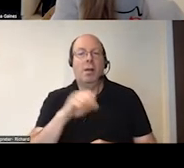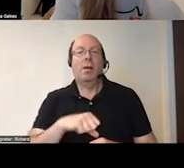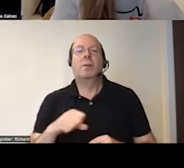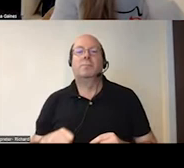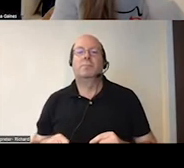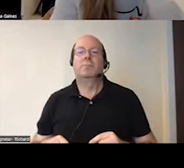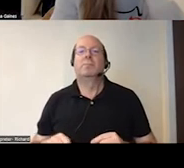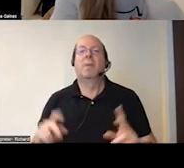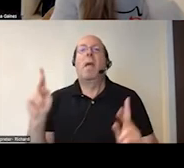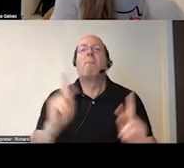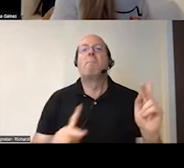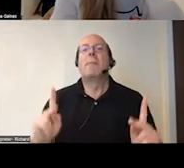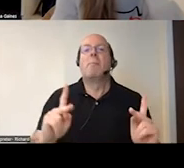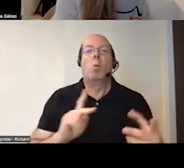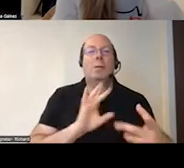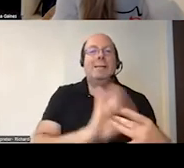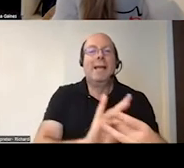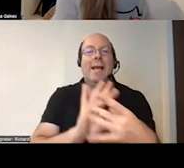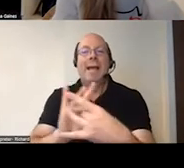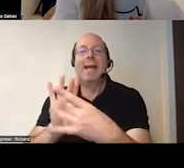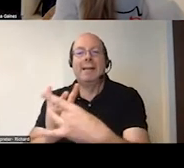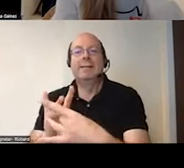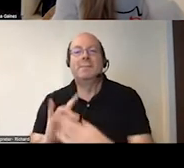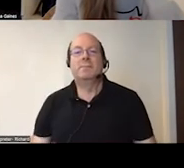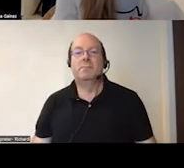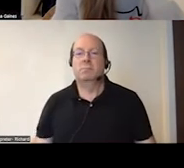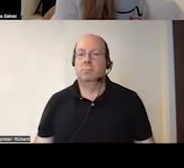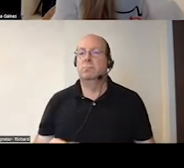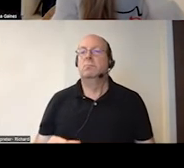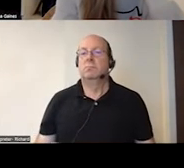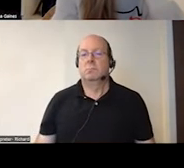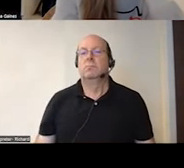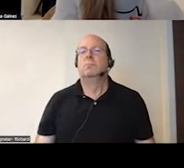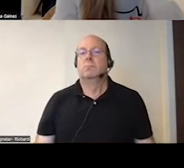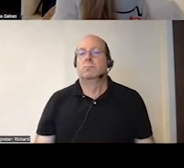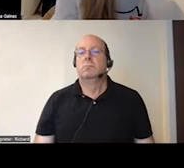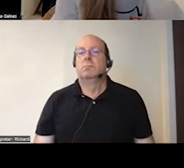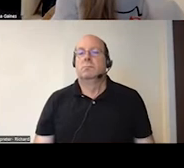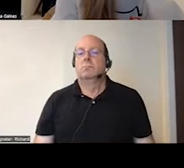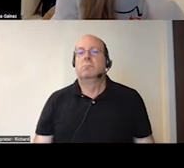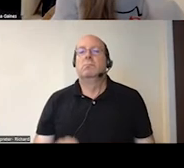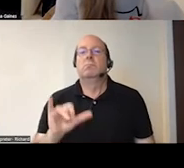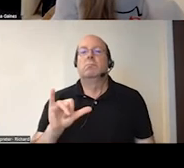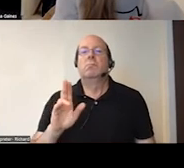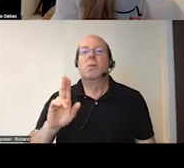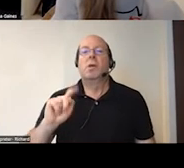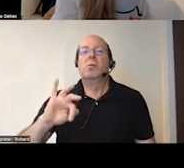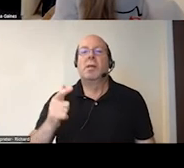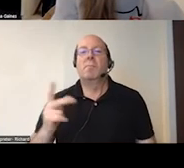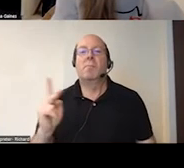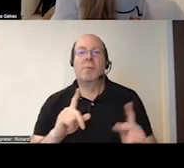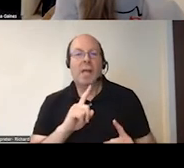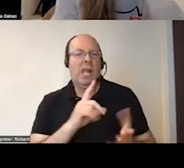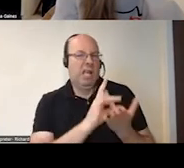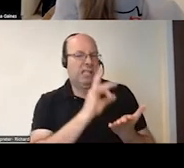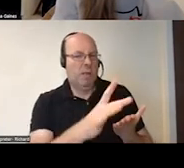really connecting with people. Because I get that the same thing that Yuting was talking about, where people will be like, oh, that's too